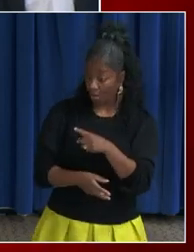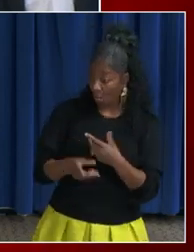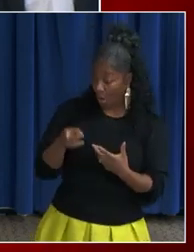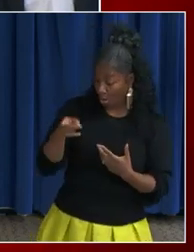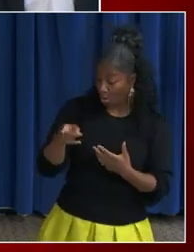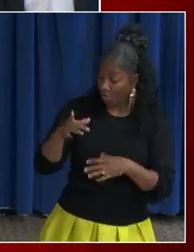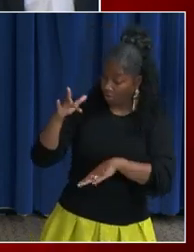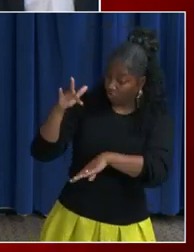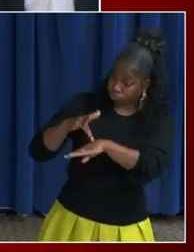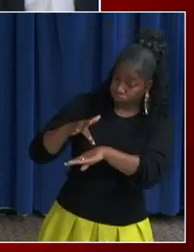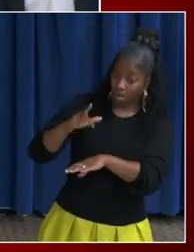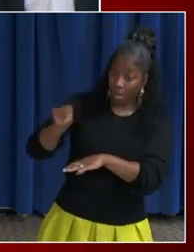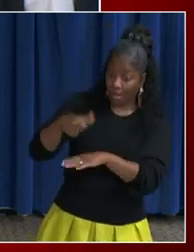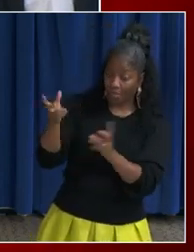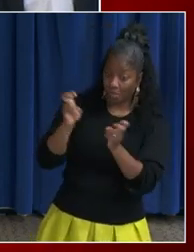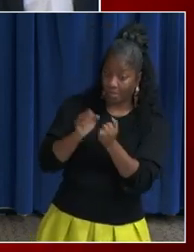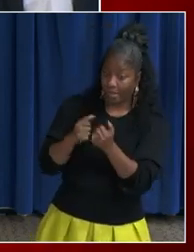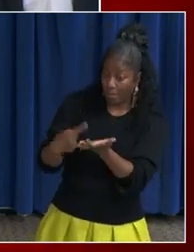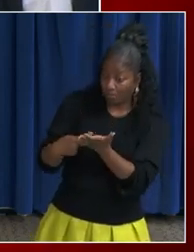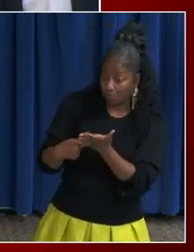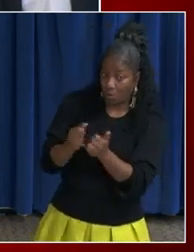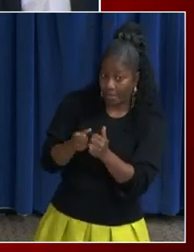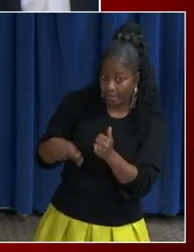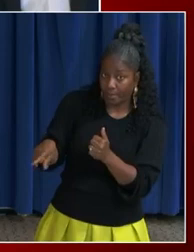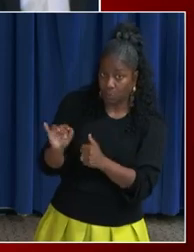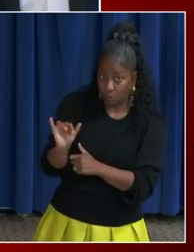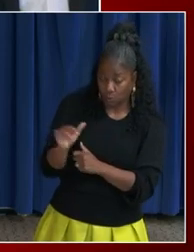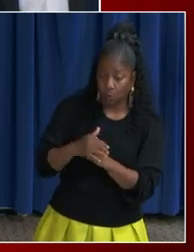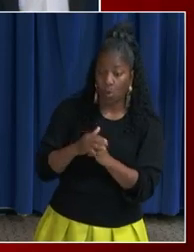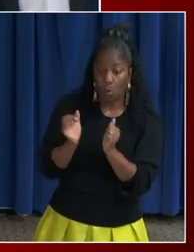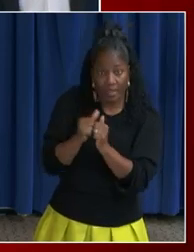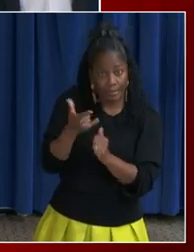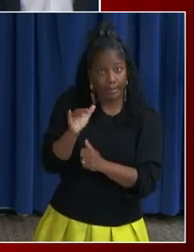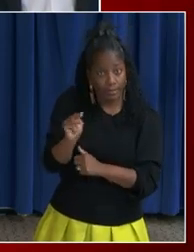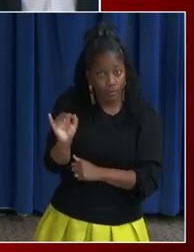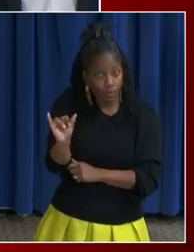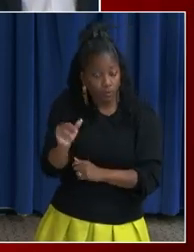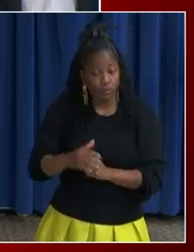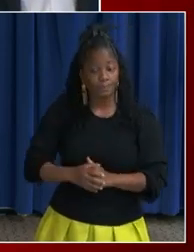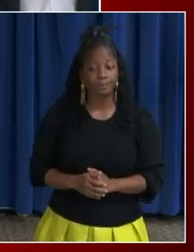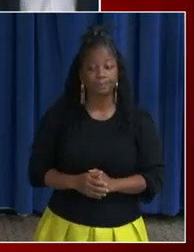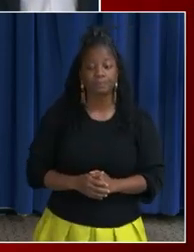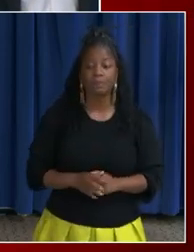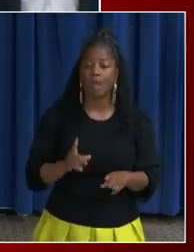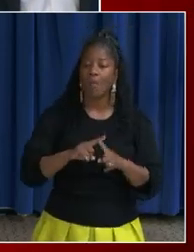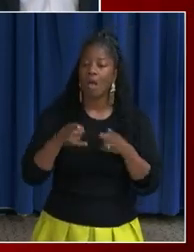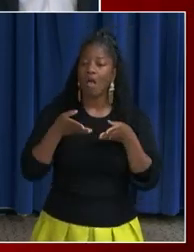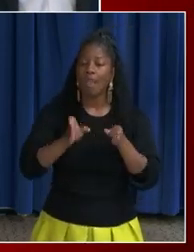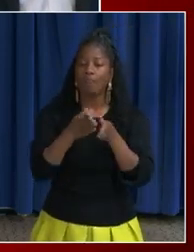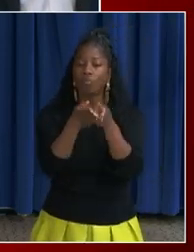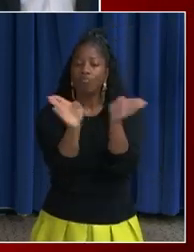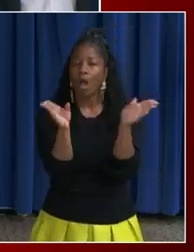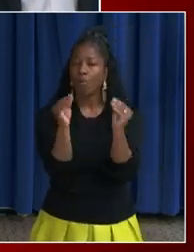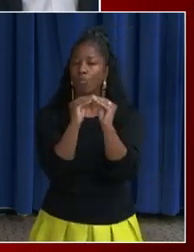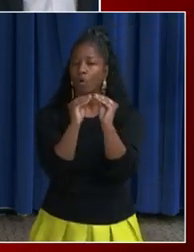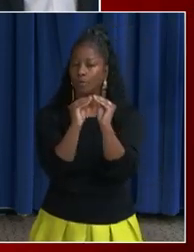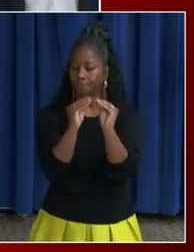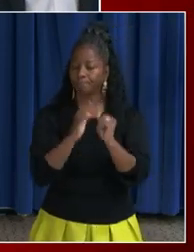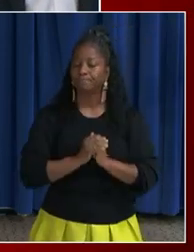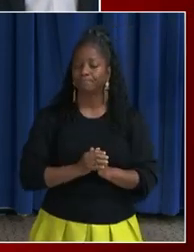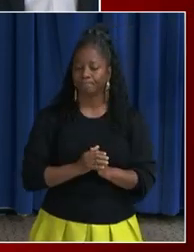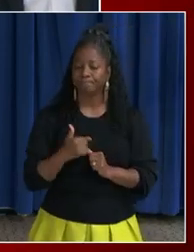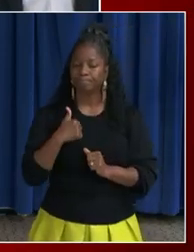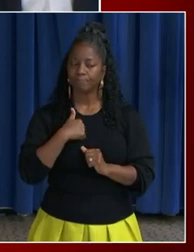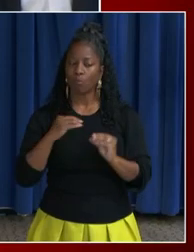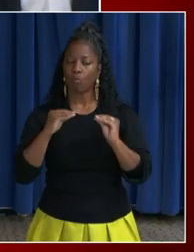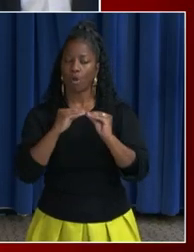on another issue that I spoke with at length with Glenn, and let me broaden it a bit. I'm